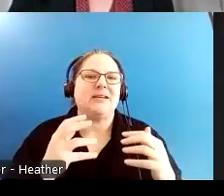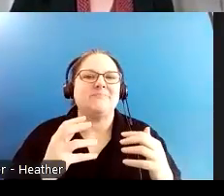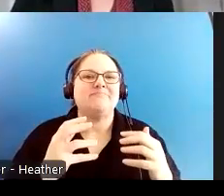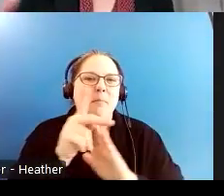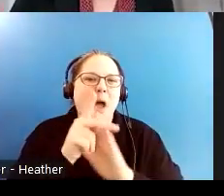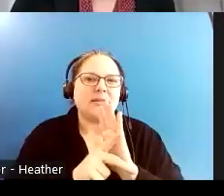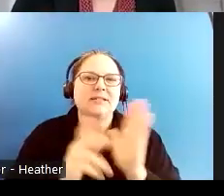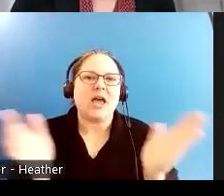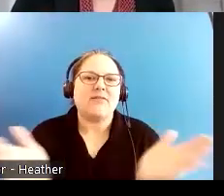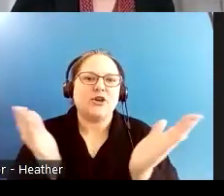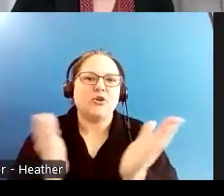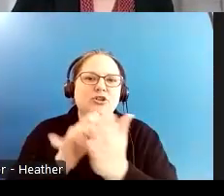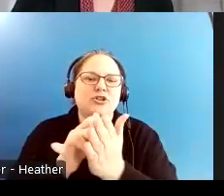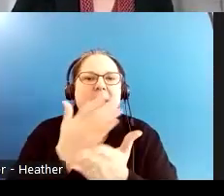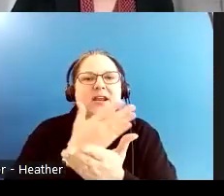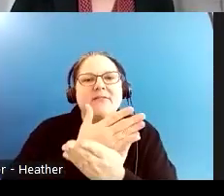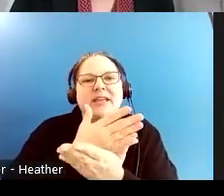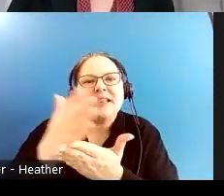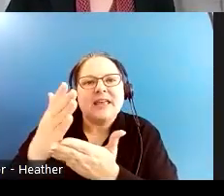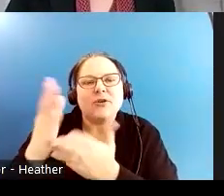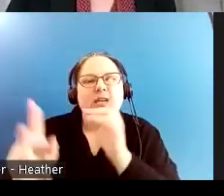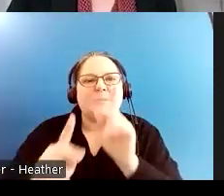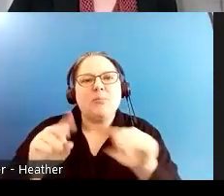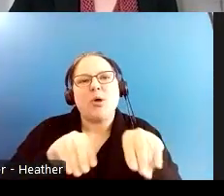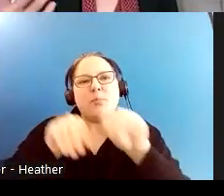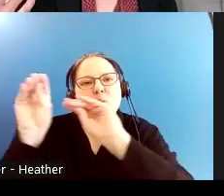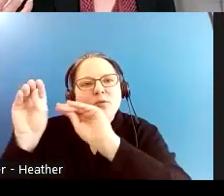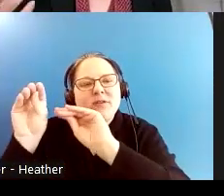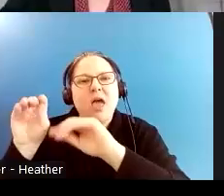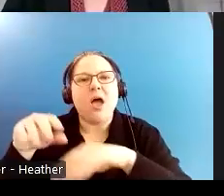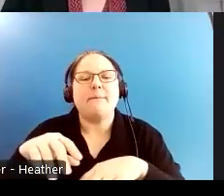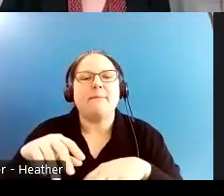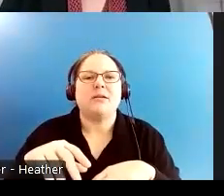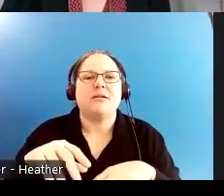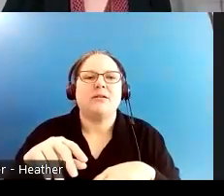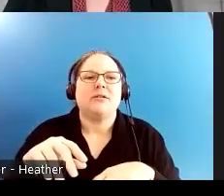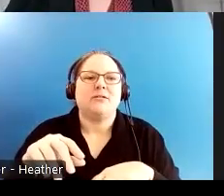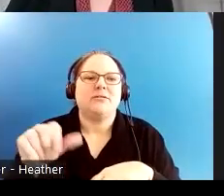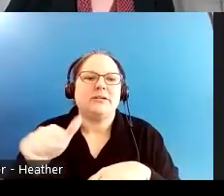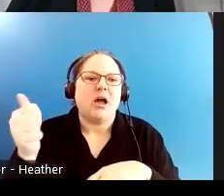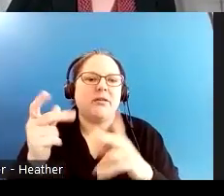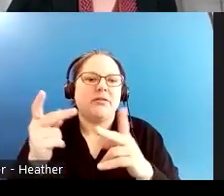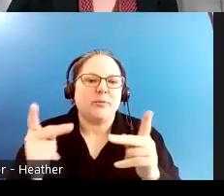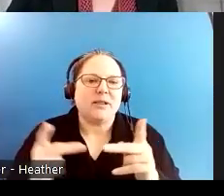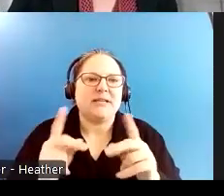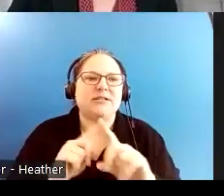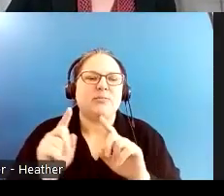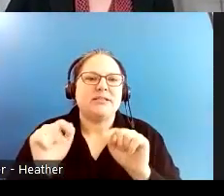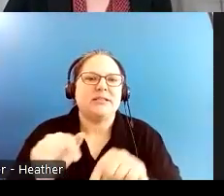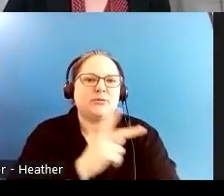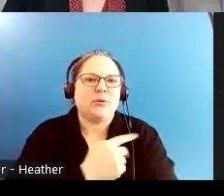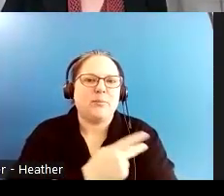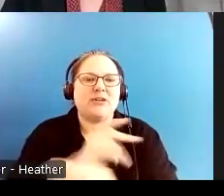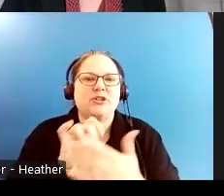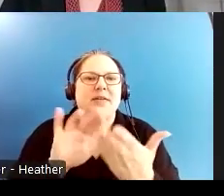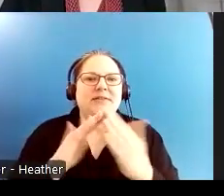this, clearing people's encampments and moving them to unclear places. But this was a patient that the city asked for our